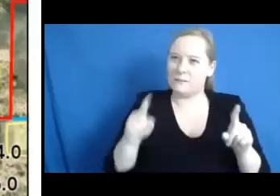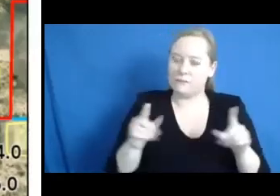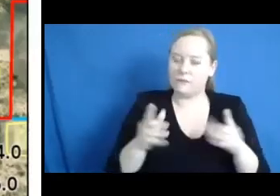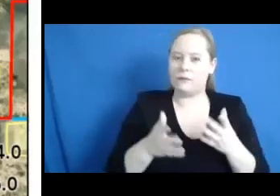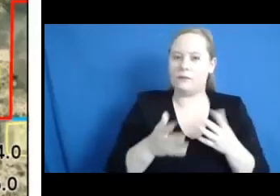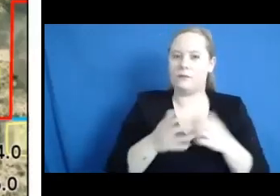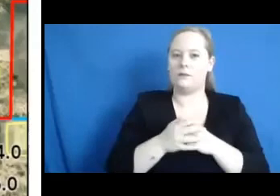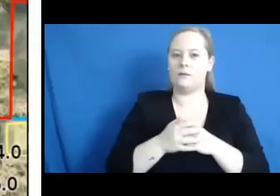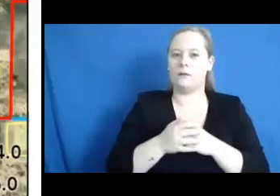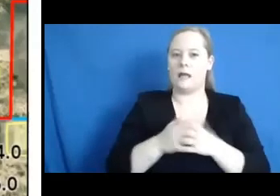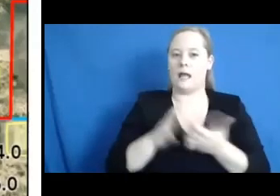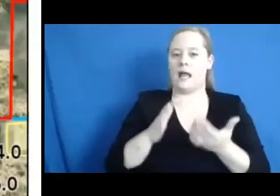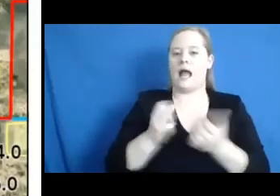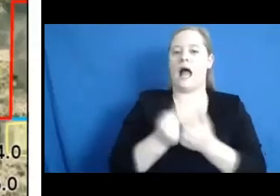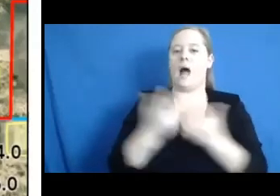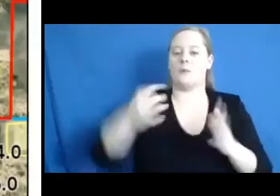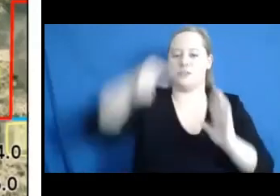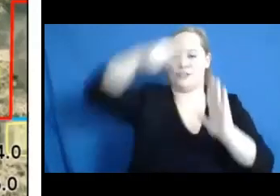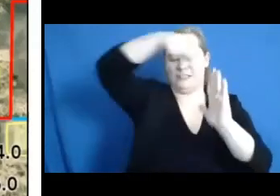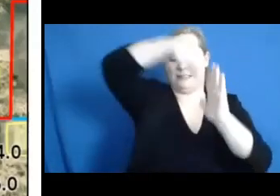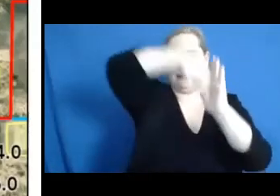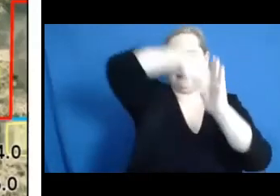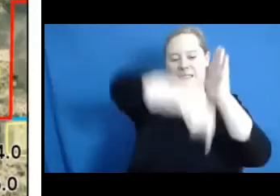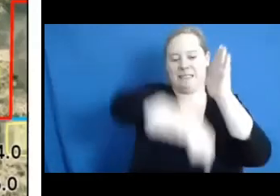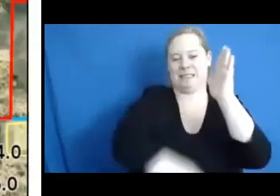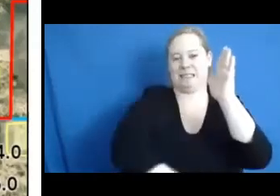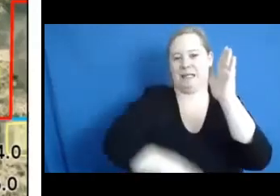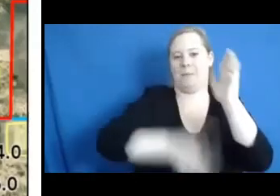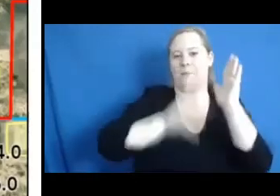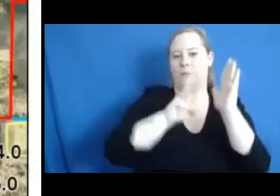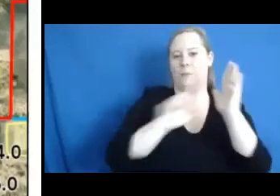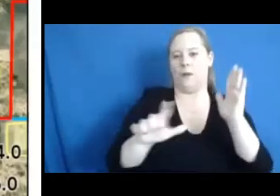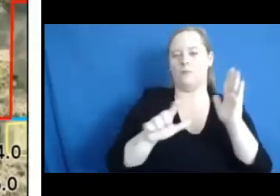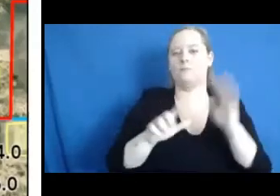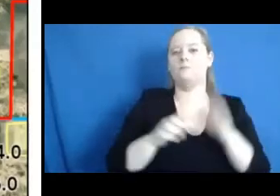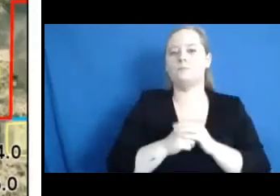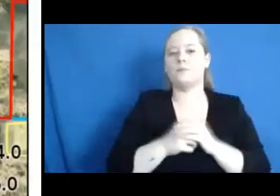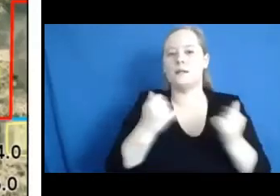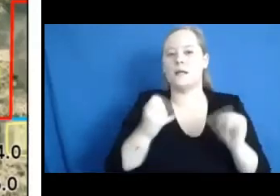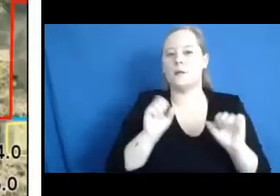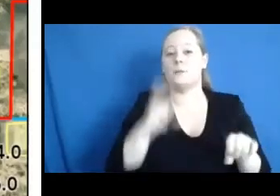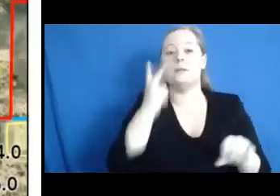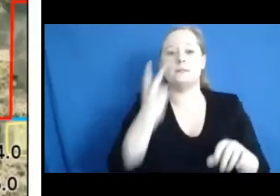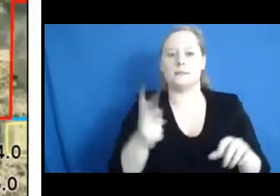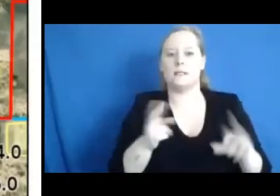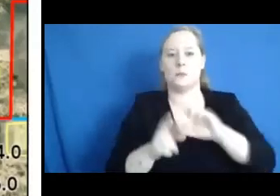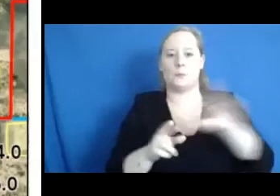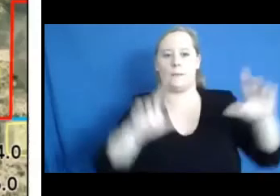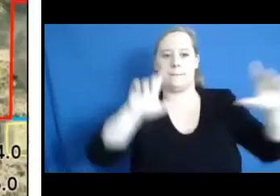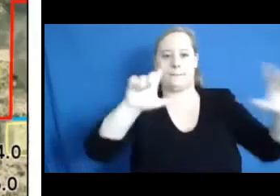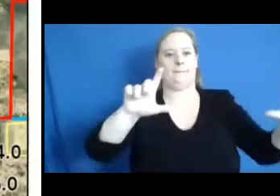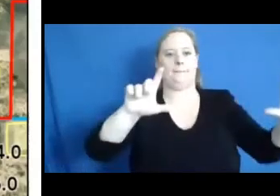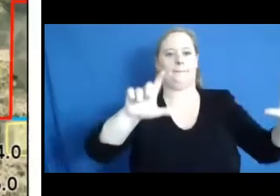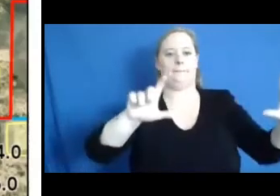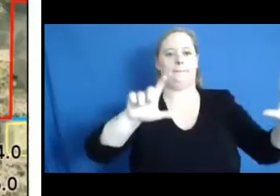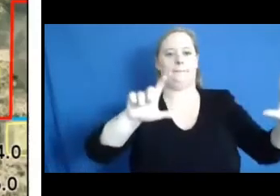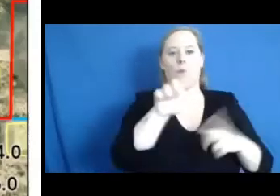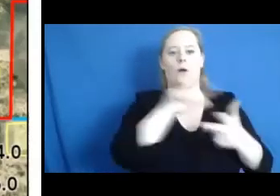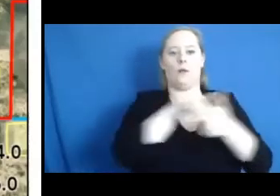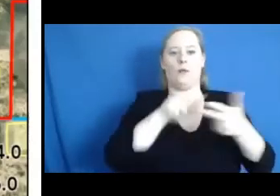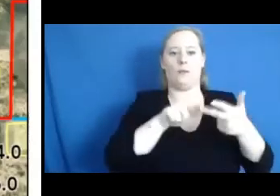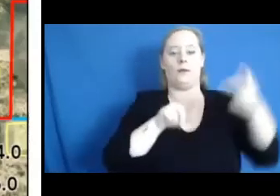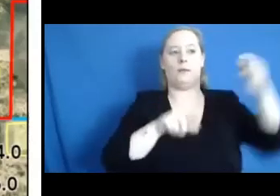depth. So on the map on the right, you can now see the depths of the wells below top of